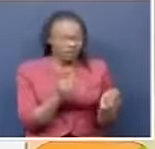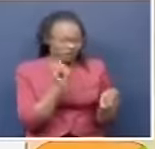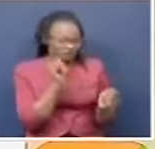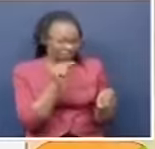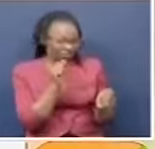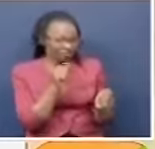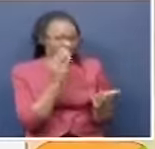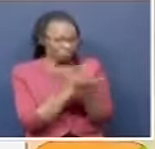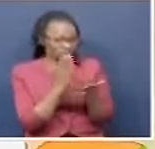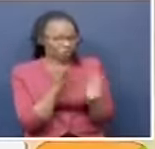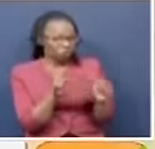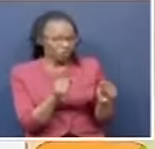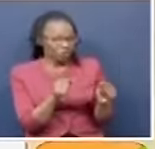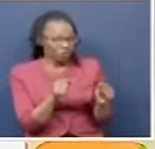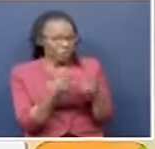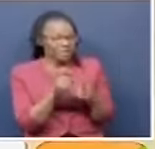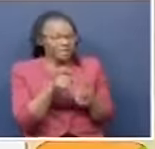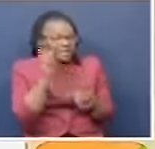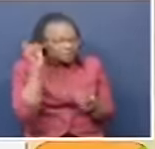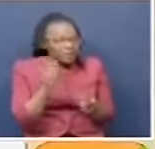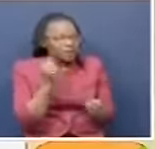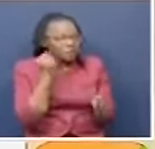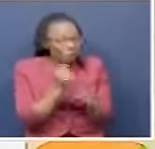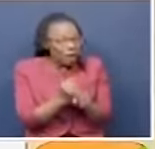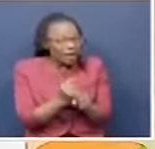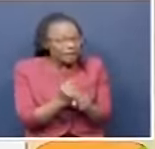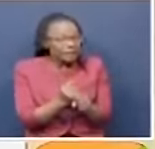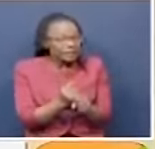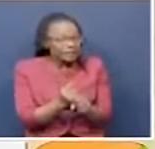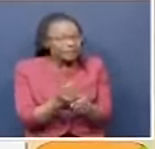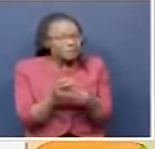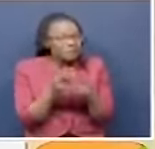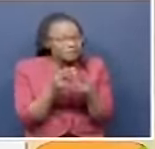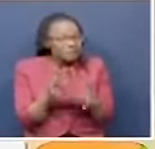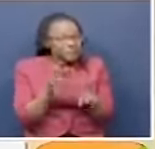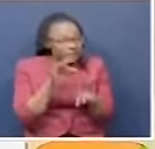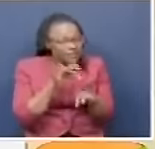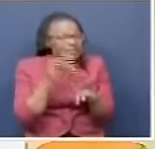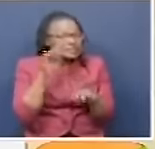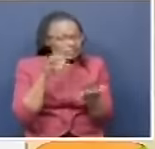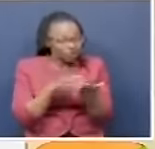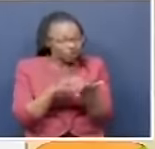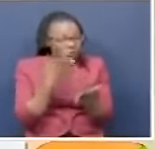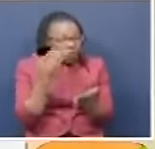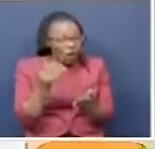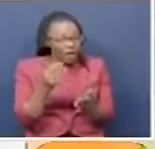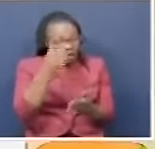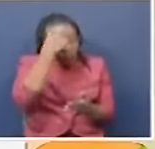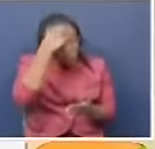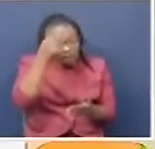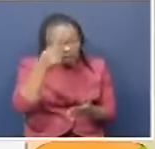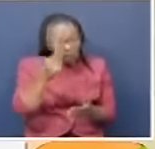happening, but this needs to be worked out very meticulously. It's a very sensitive issue. I mean, there is Wetangula who is running and really wants to get the